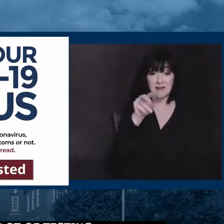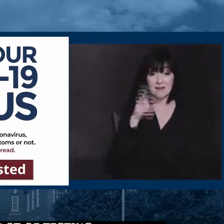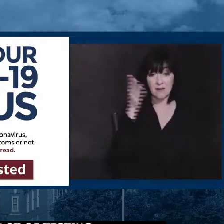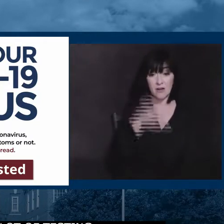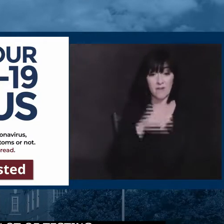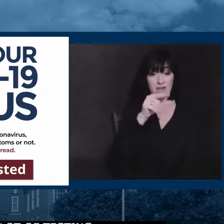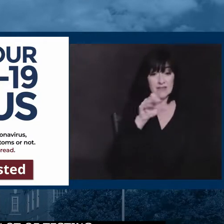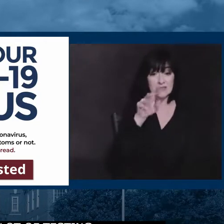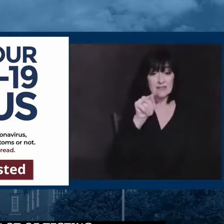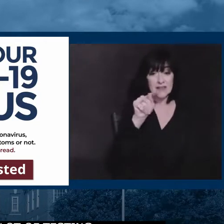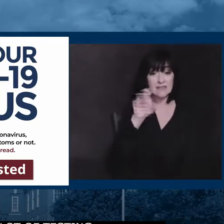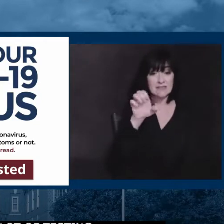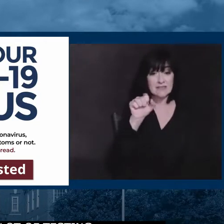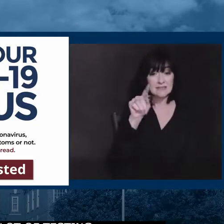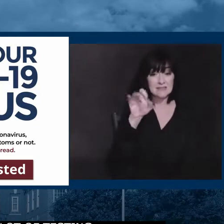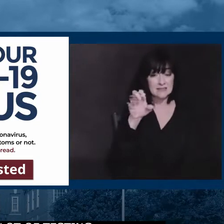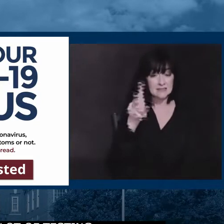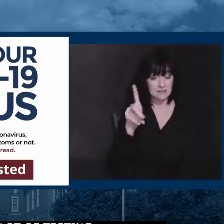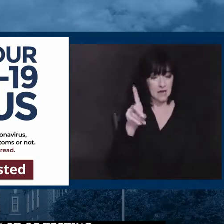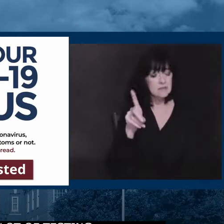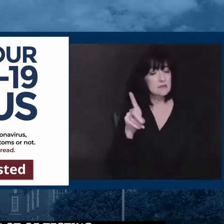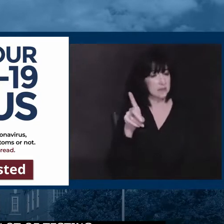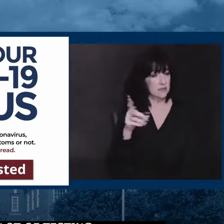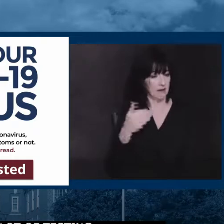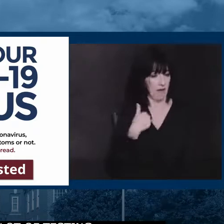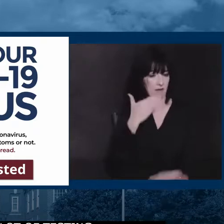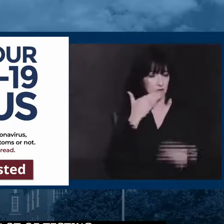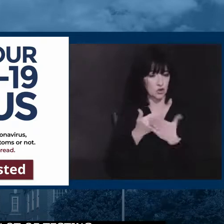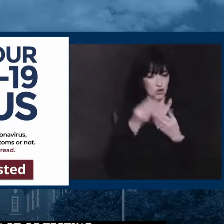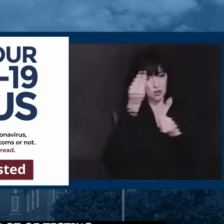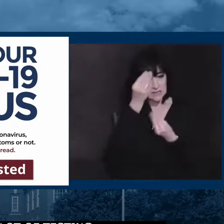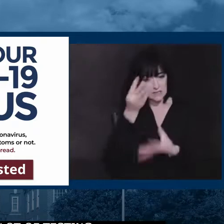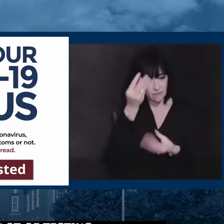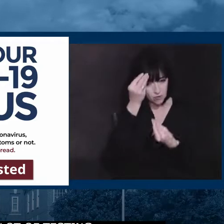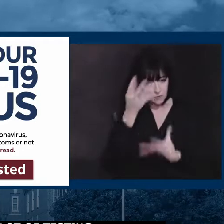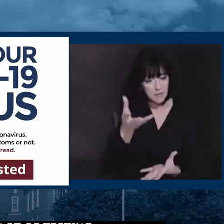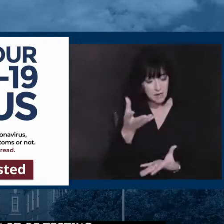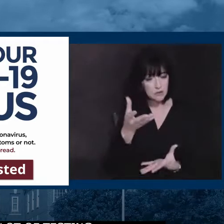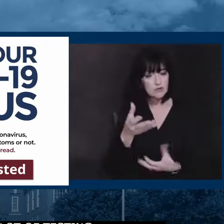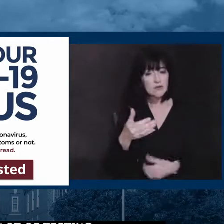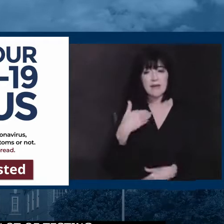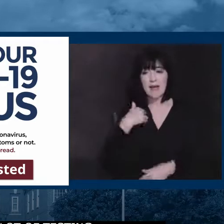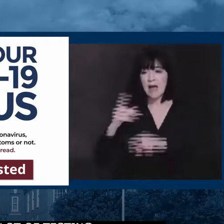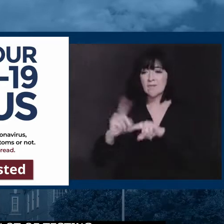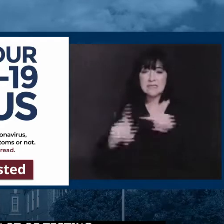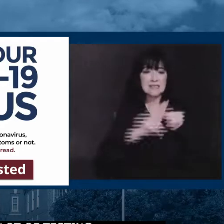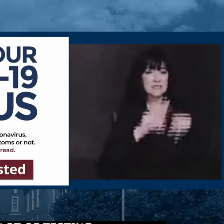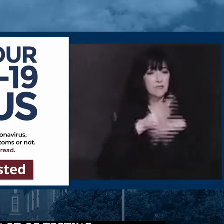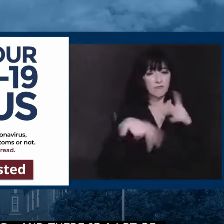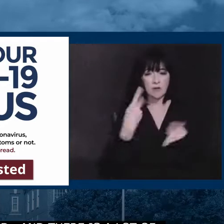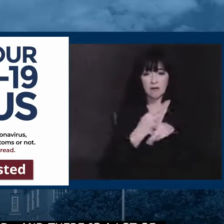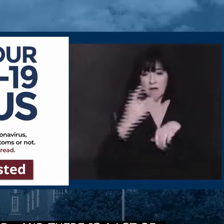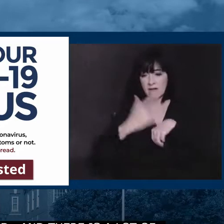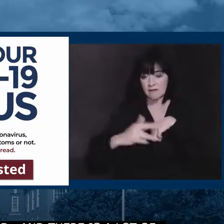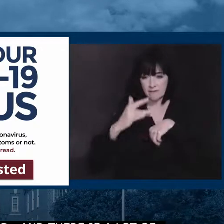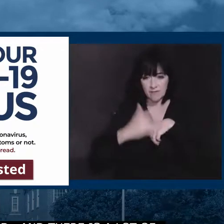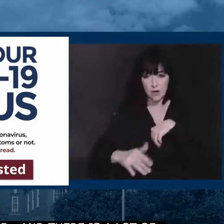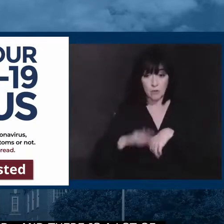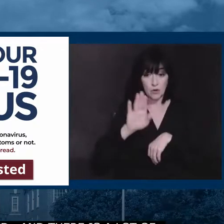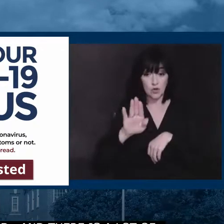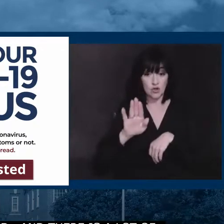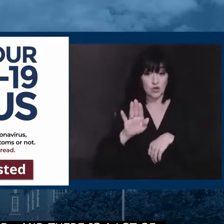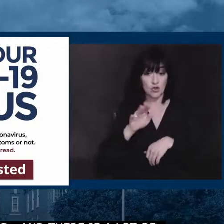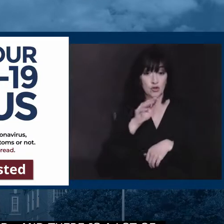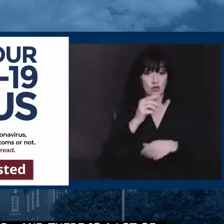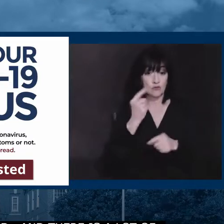course, there's a lot of stuff that your primary care is doing. Walk-in clinics are doing testing as well. So there are options